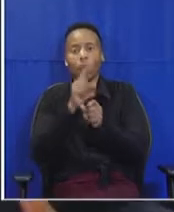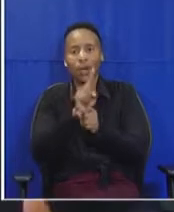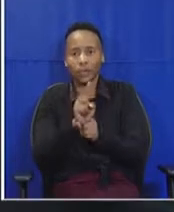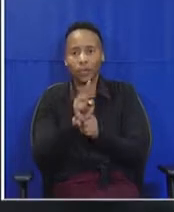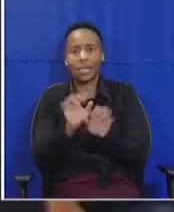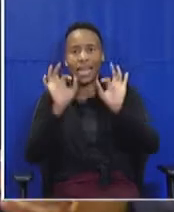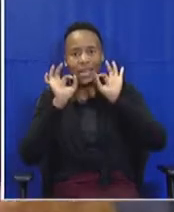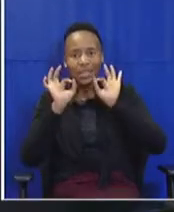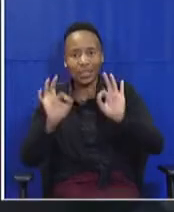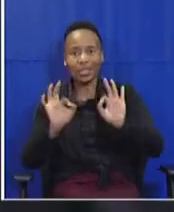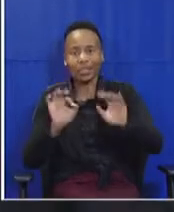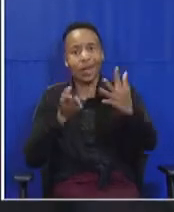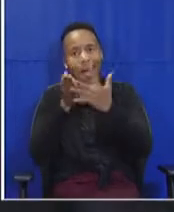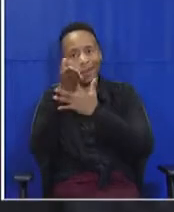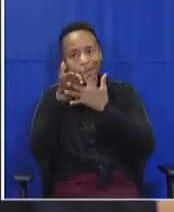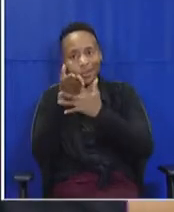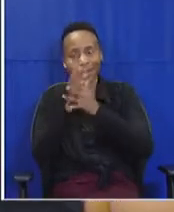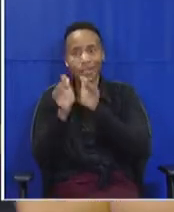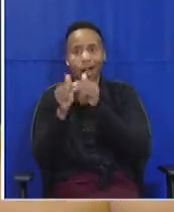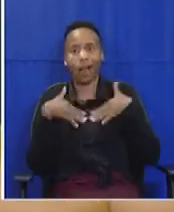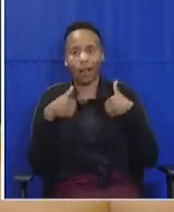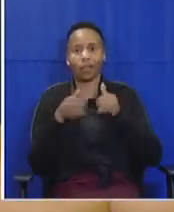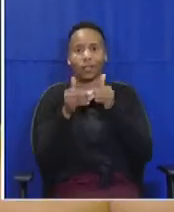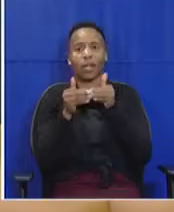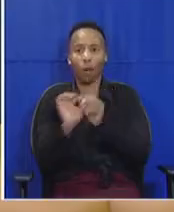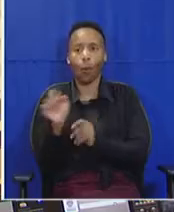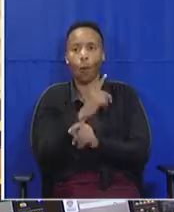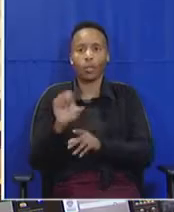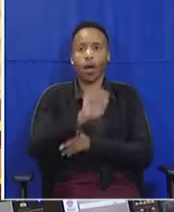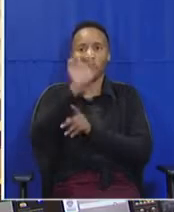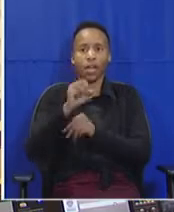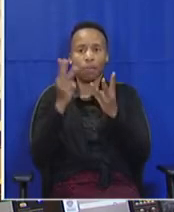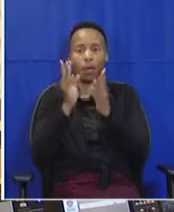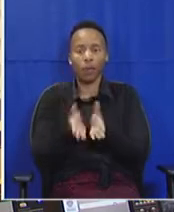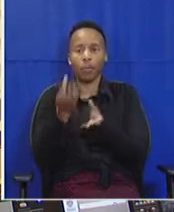healthcare takes place for all South Africans? Thank you.